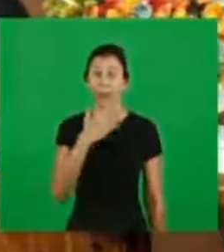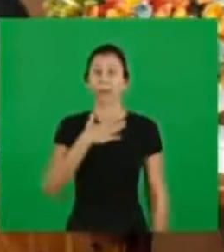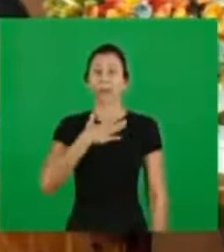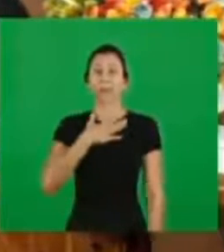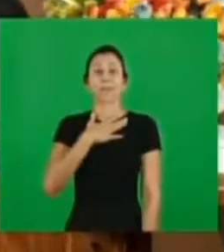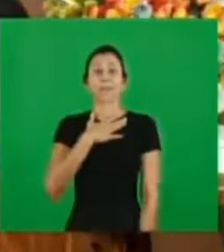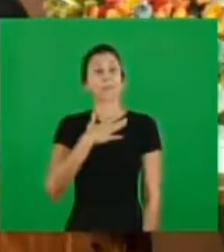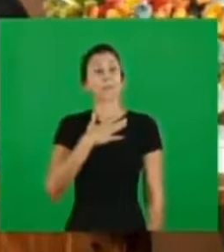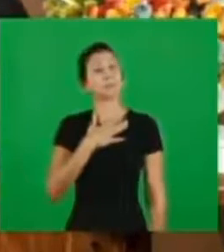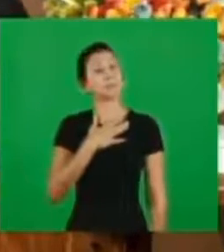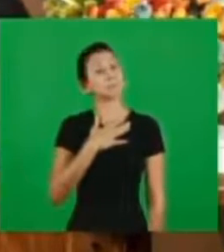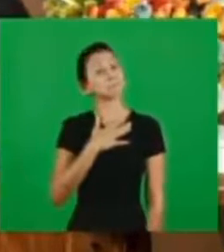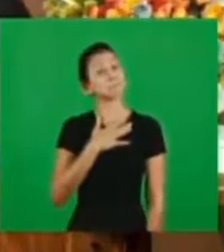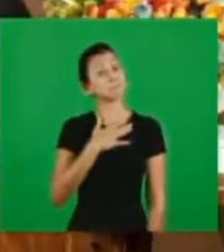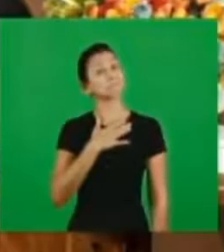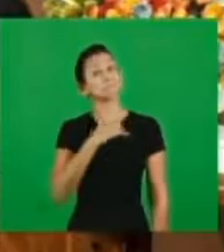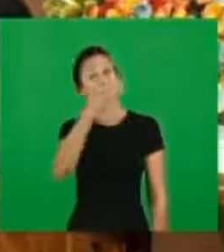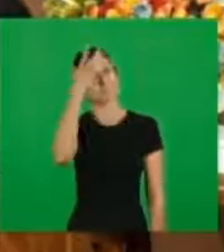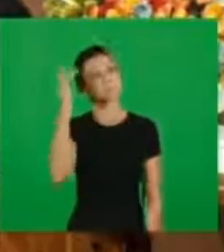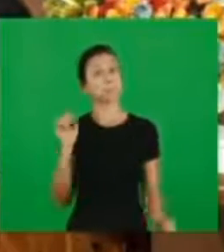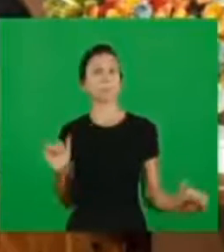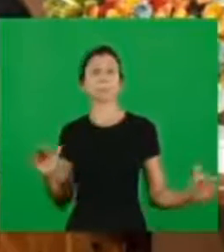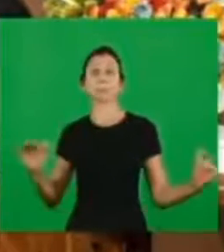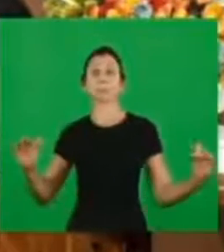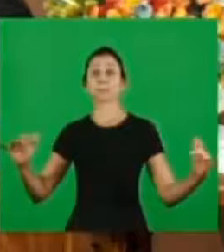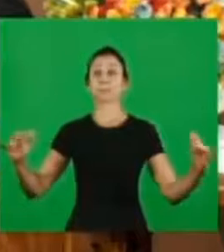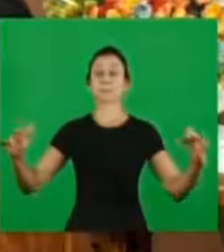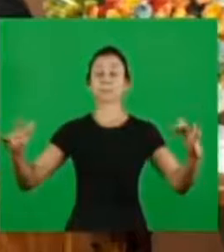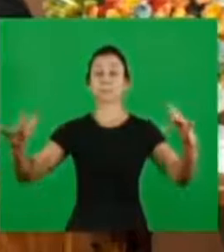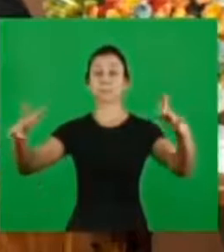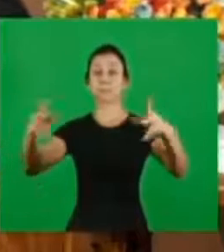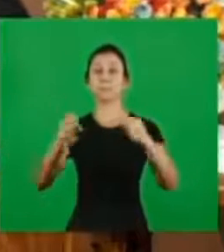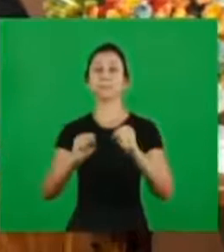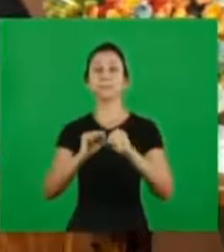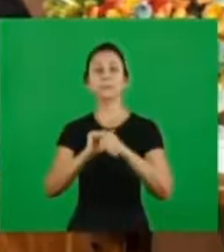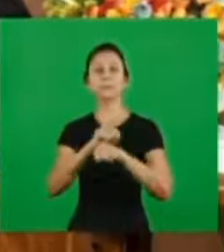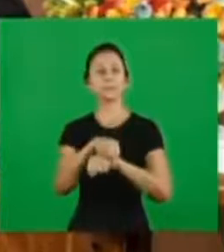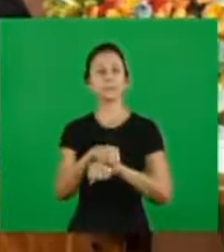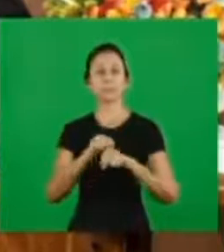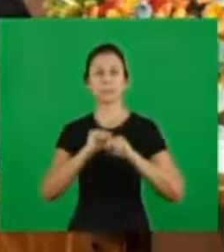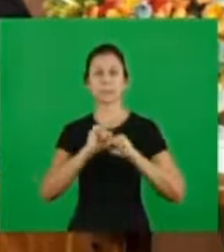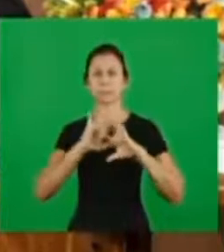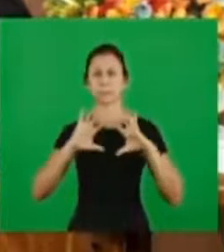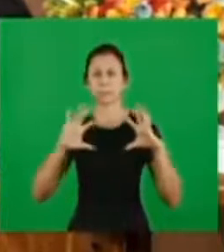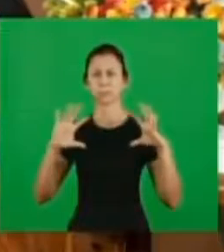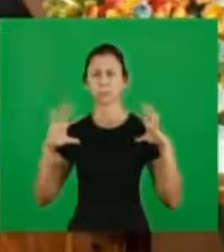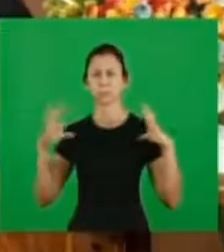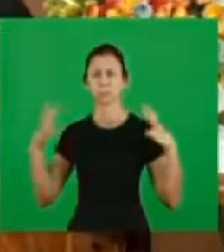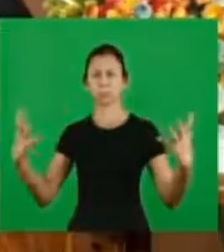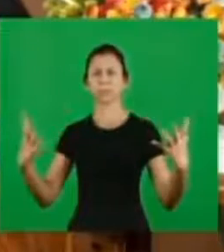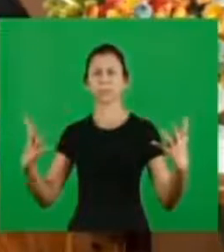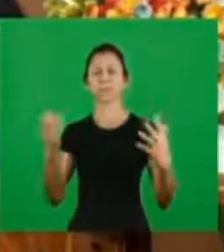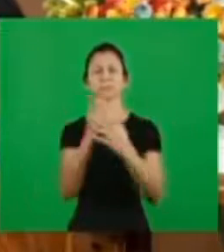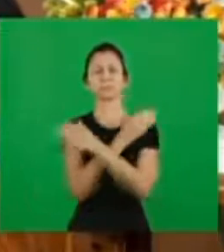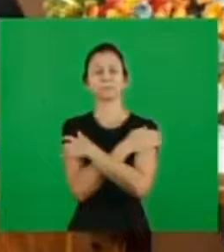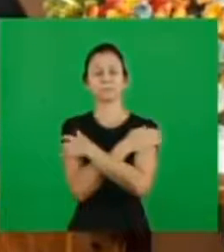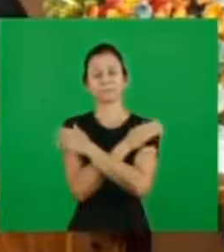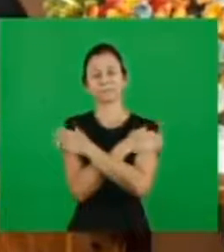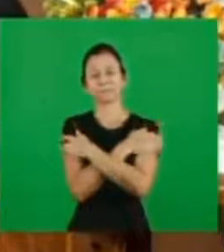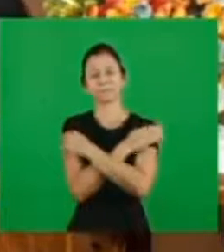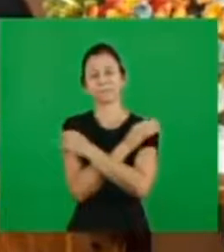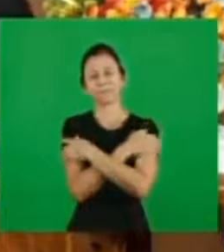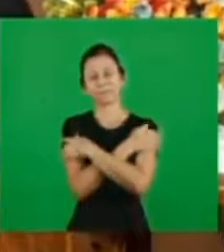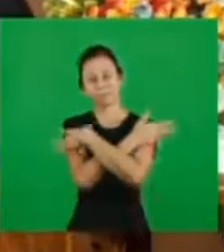It was surprising the number of people that appeared from everywhere, and we want to send our